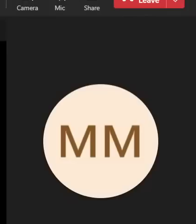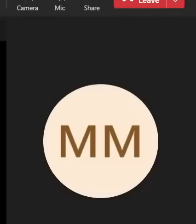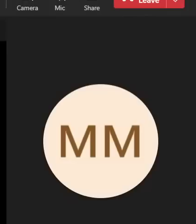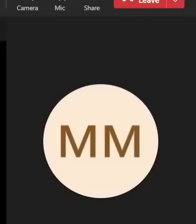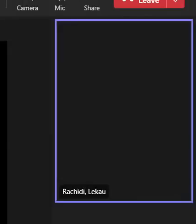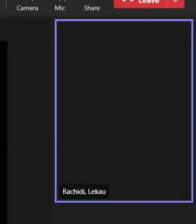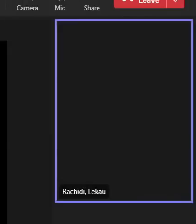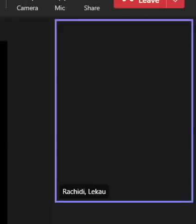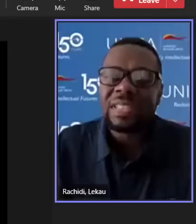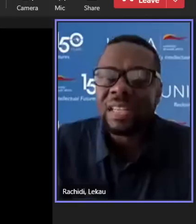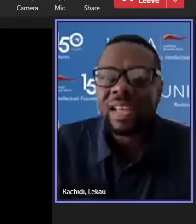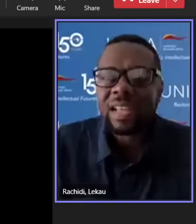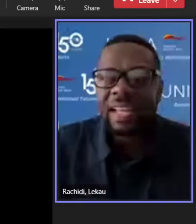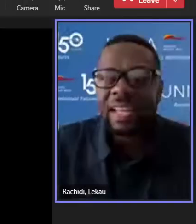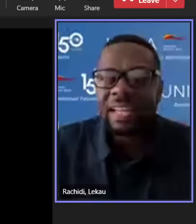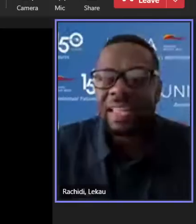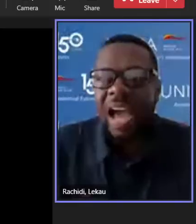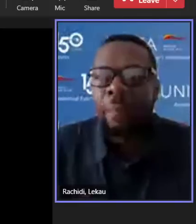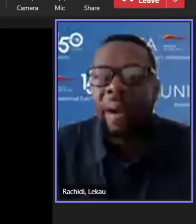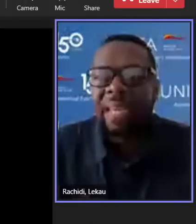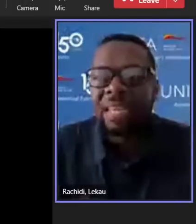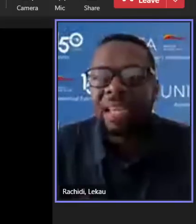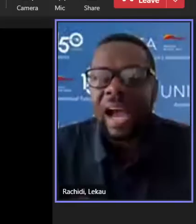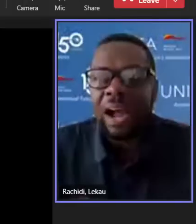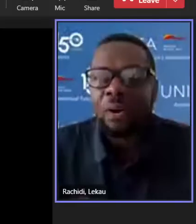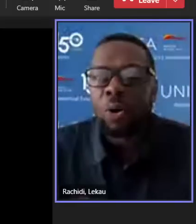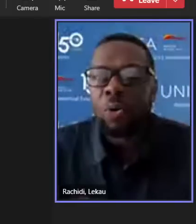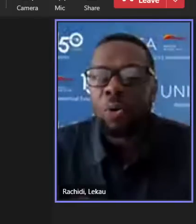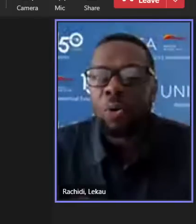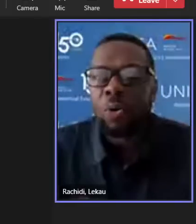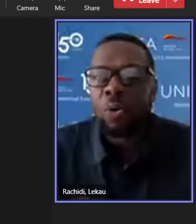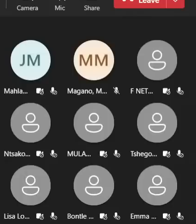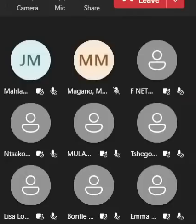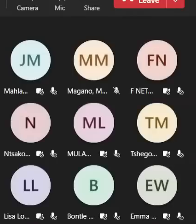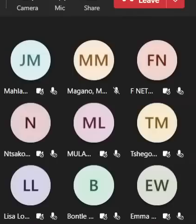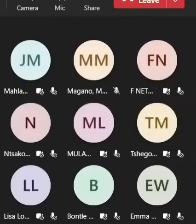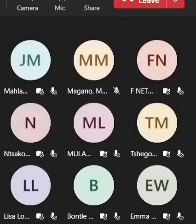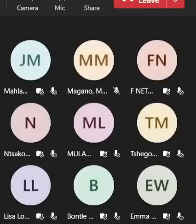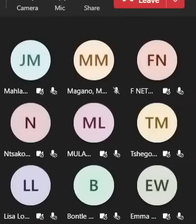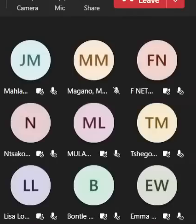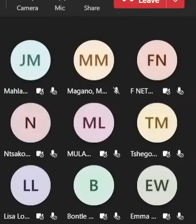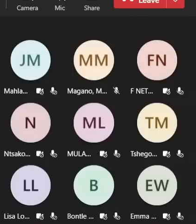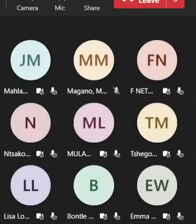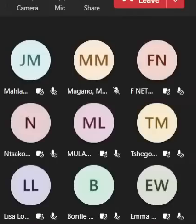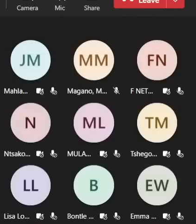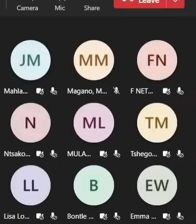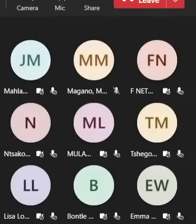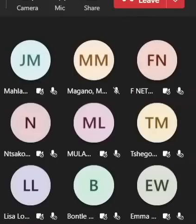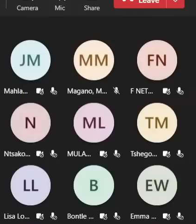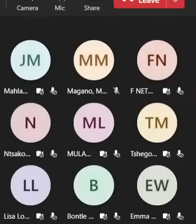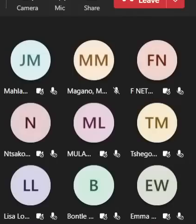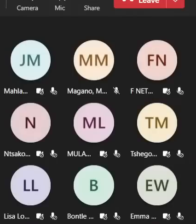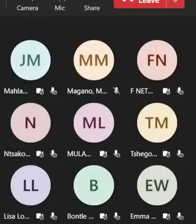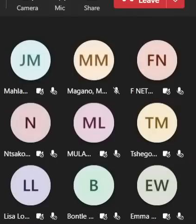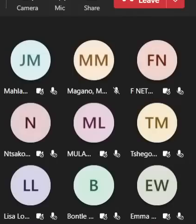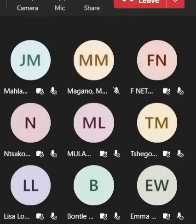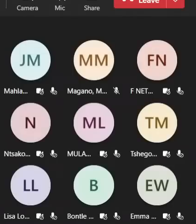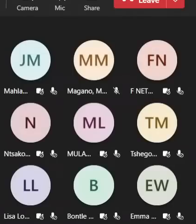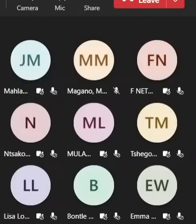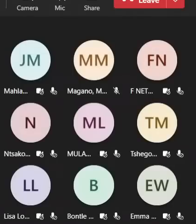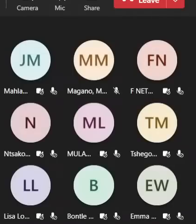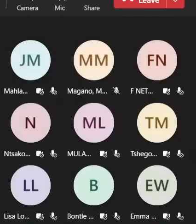students about the kind of journey that they are embarking along with those that you have mentioned at this